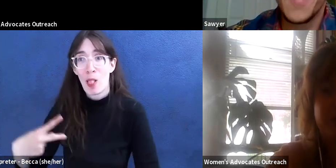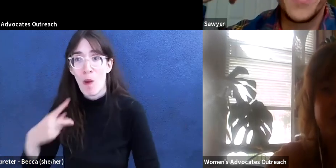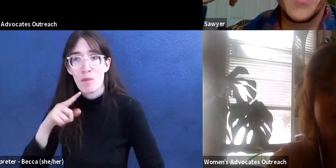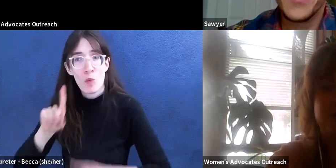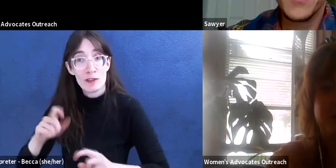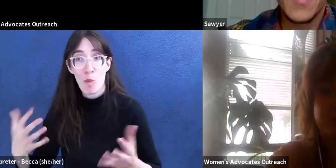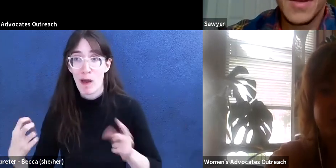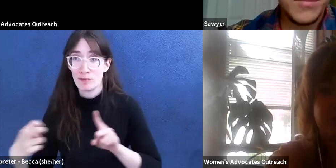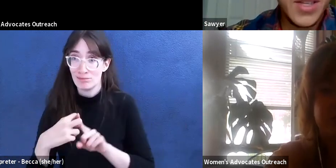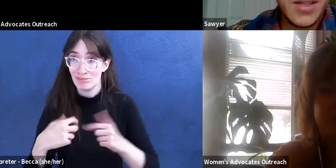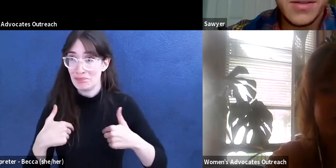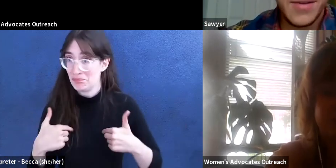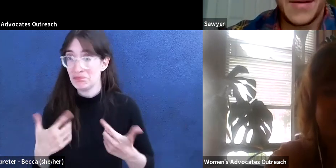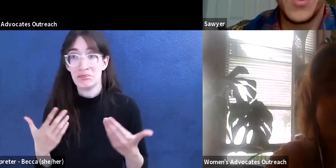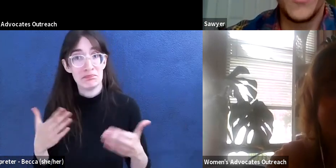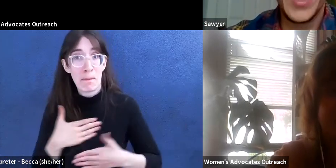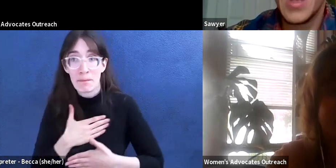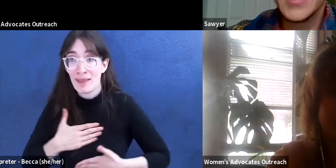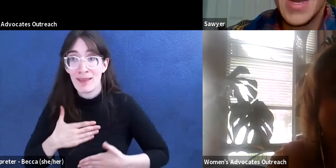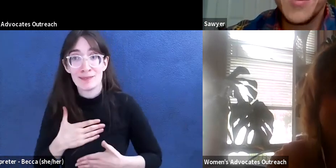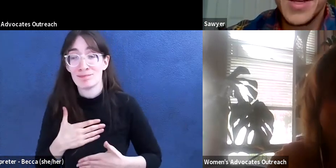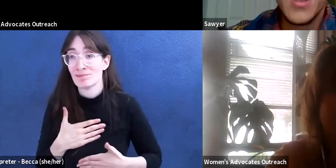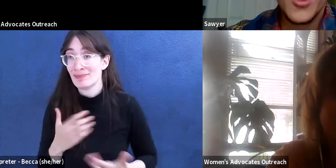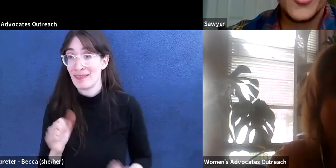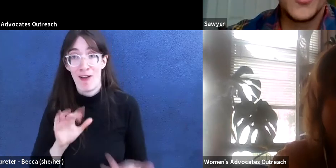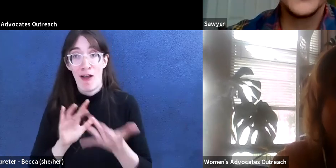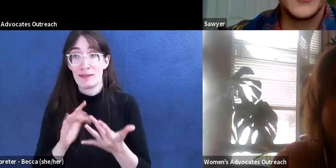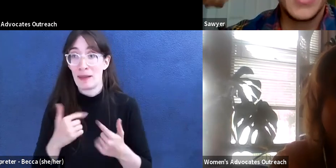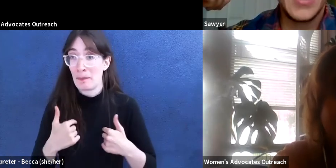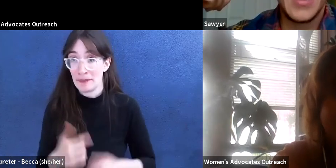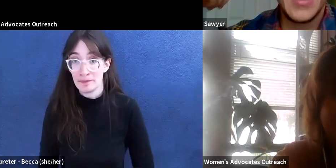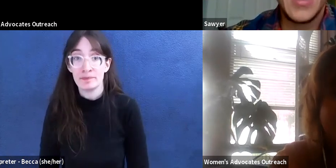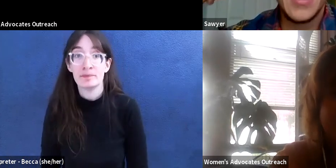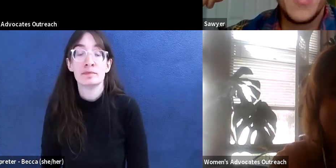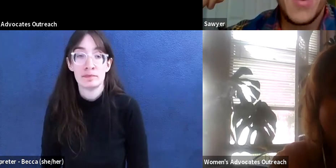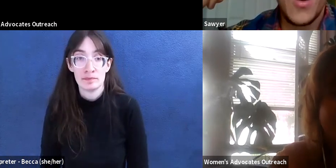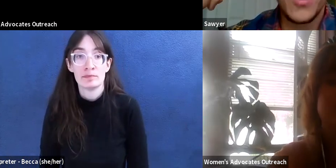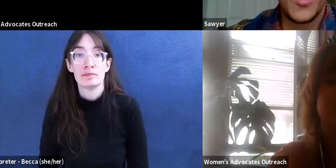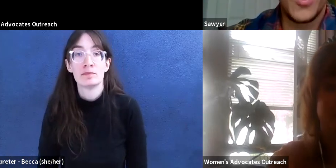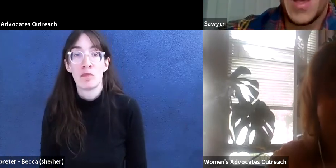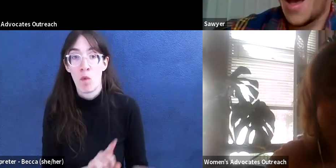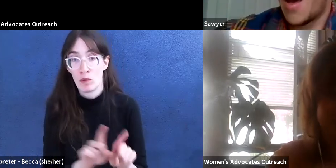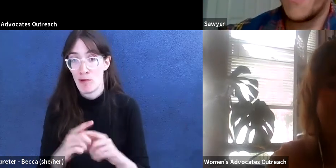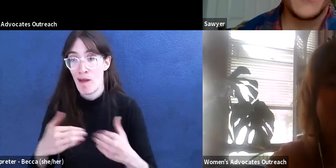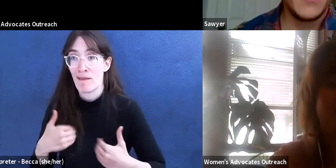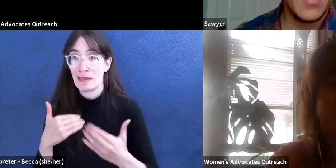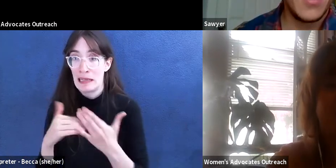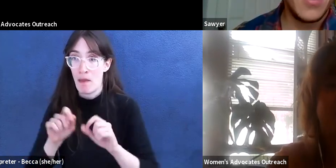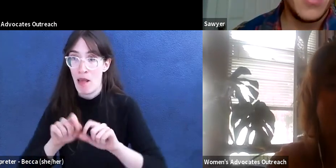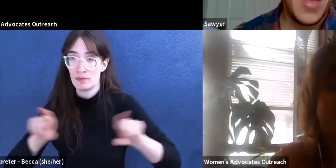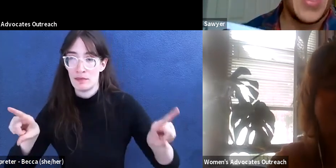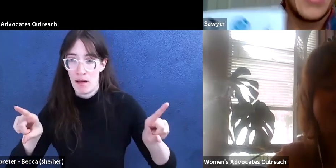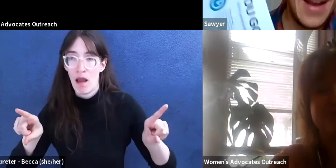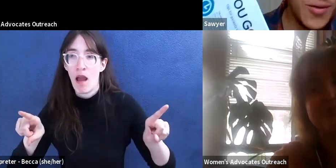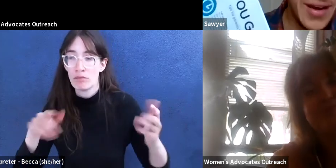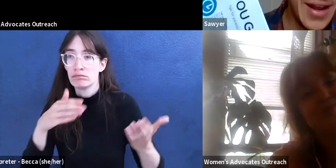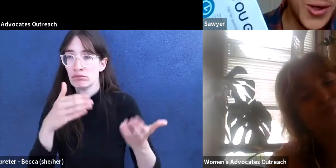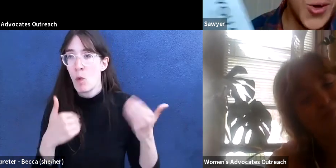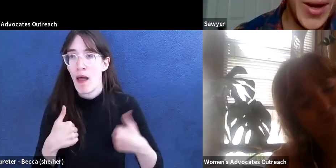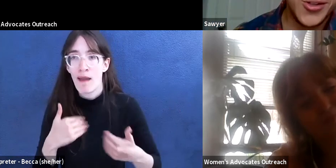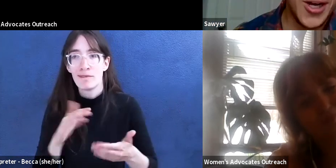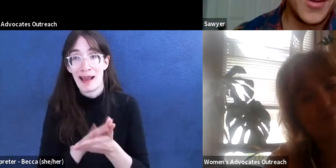messages that, from adults like, well, don't have sex and don't do this or that risky thing. But they also, because adults